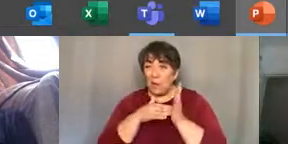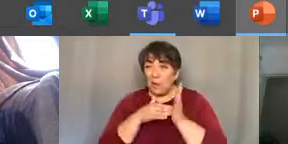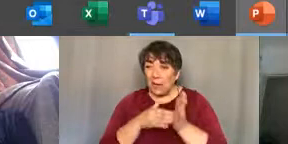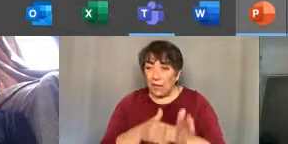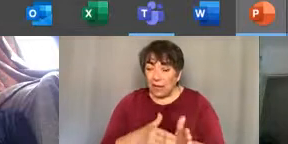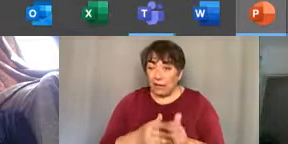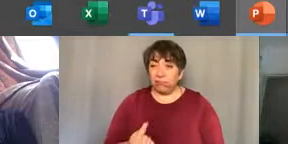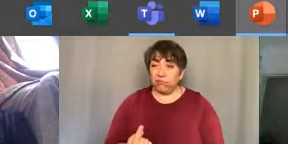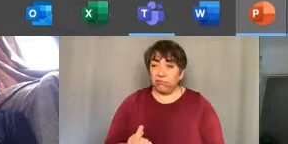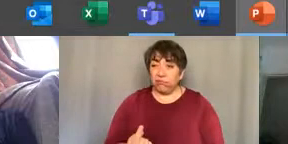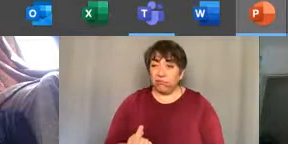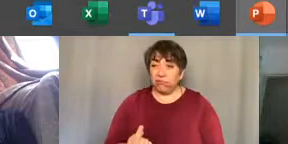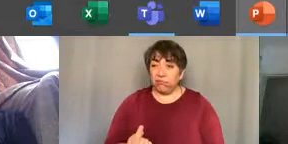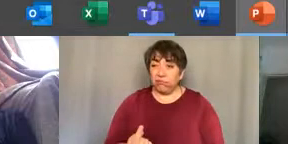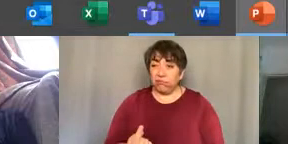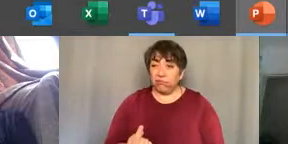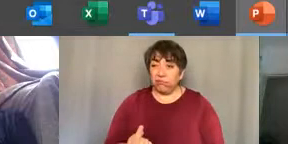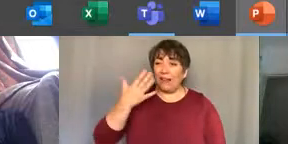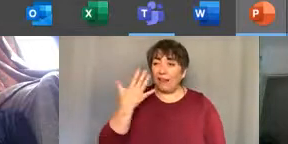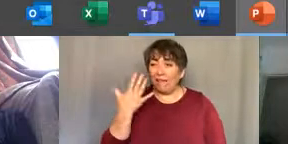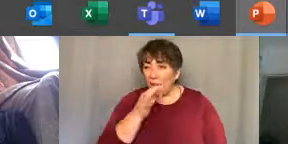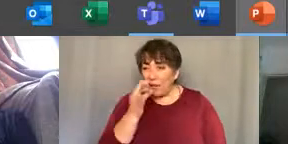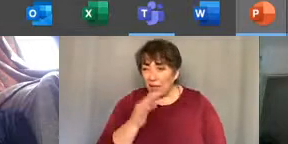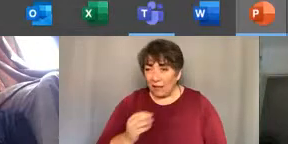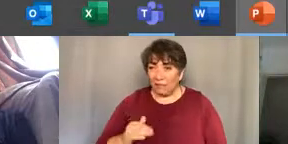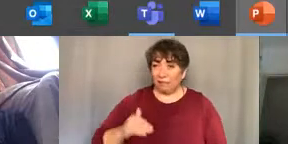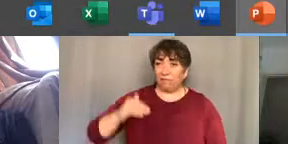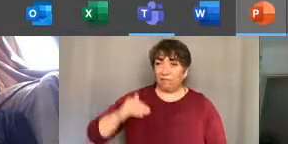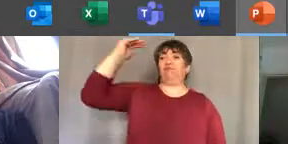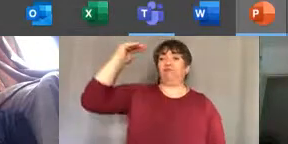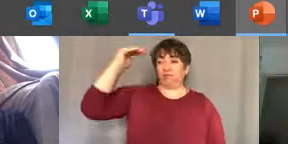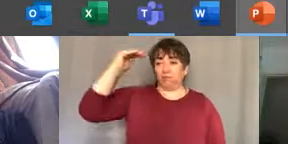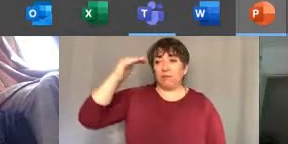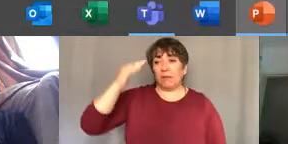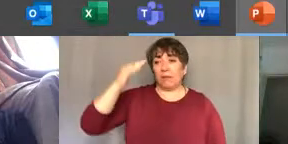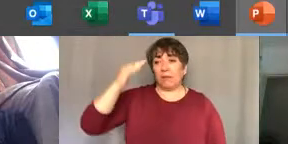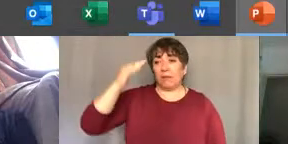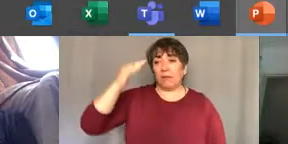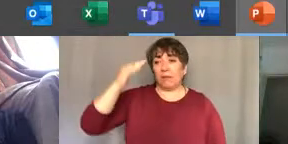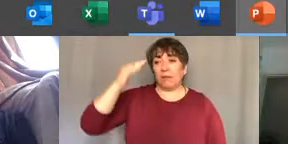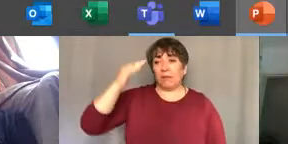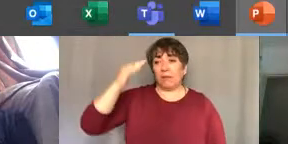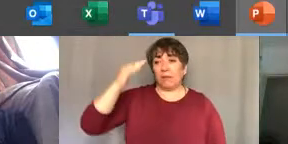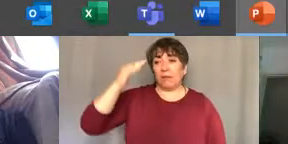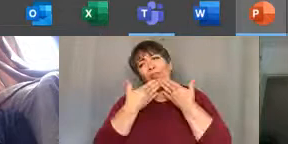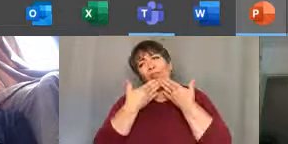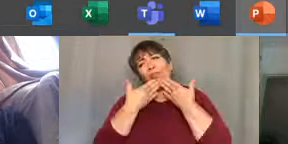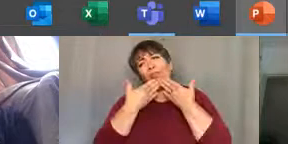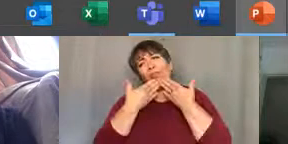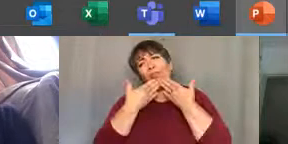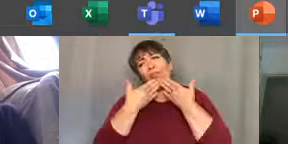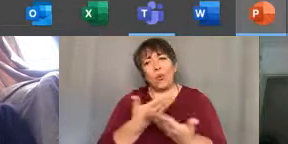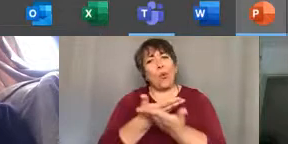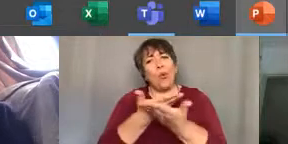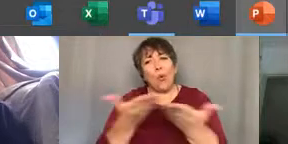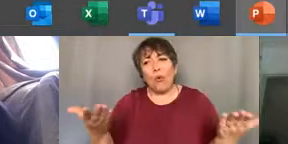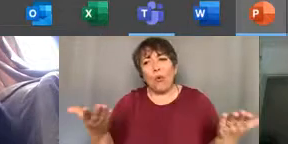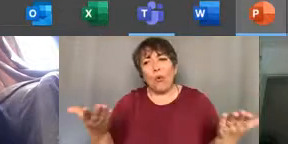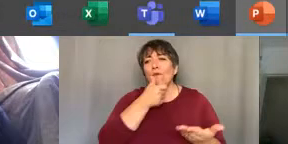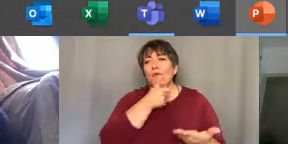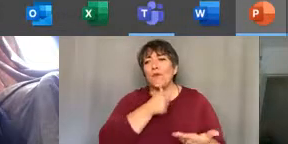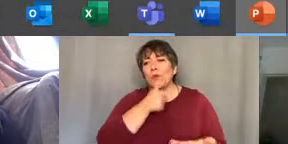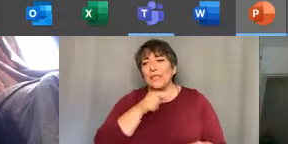in demand to the service. And I just want to really take this opportunity to thank everybody who's utilised our service since